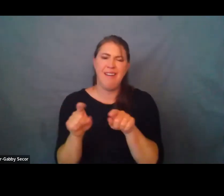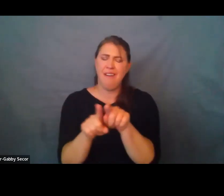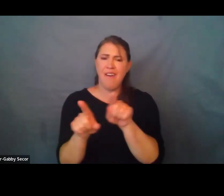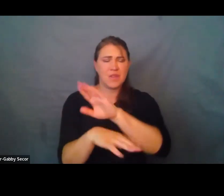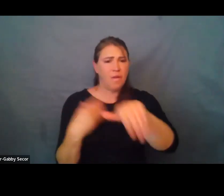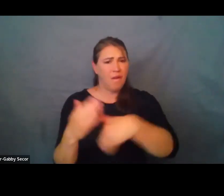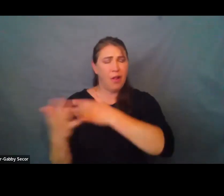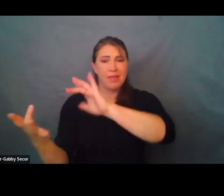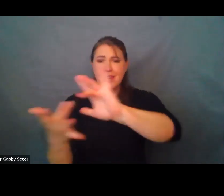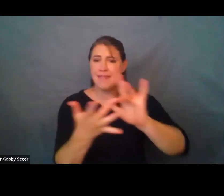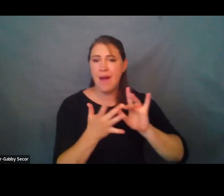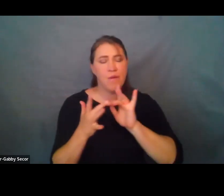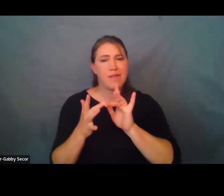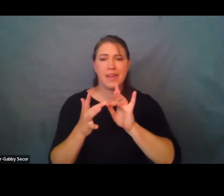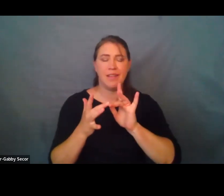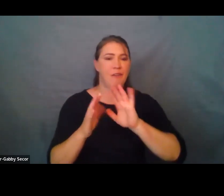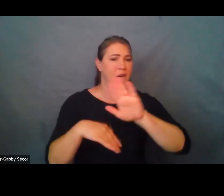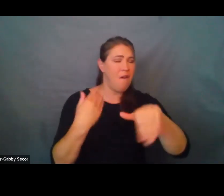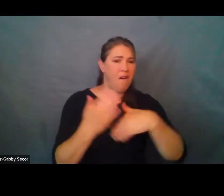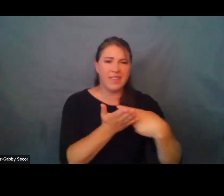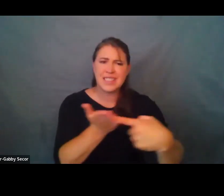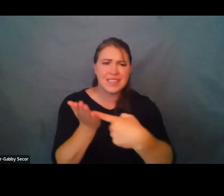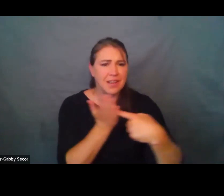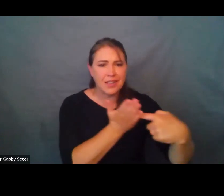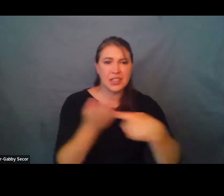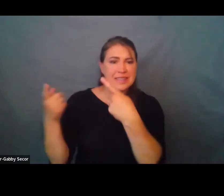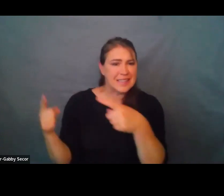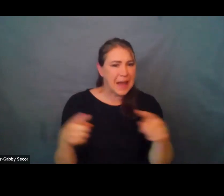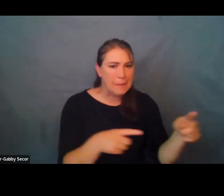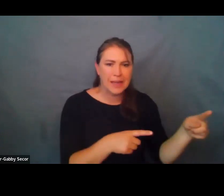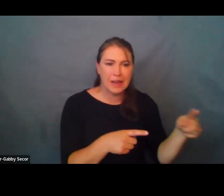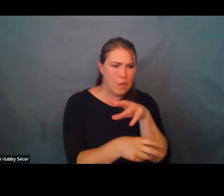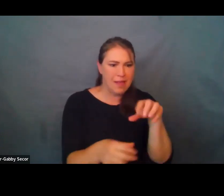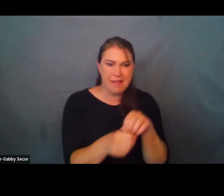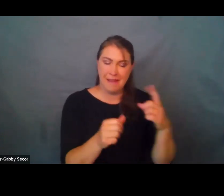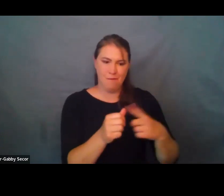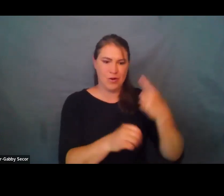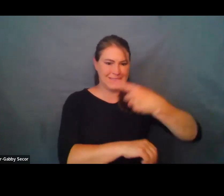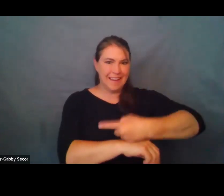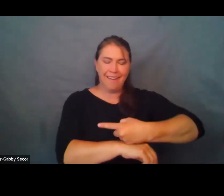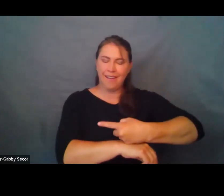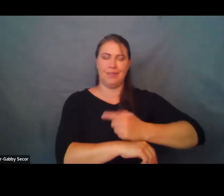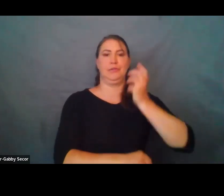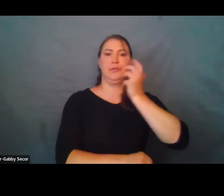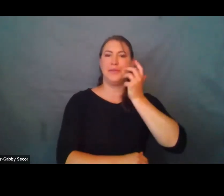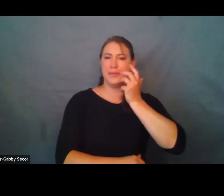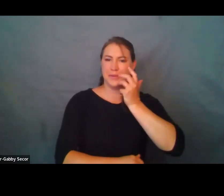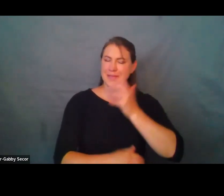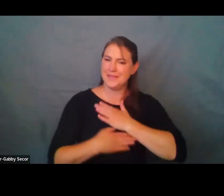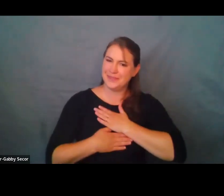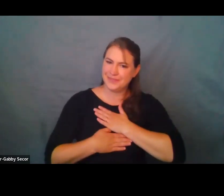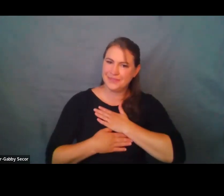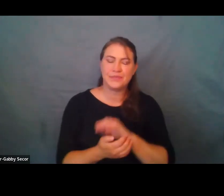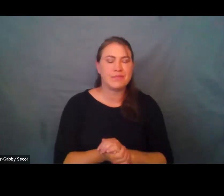course the Zoom discussions that are going on throughout the first day of the program. I also hope that you found